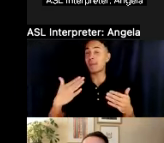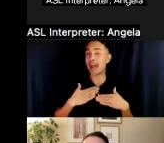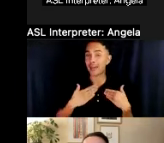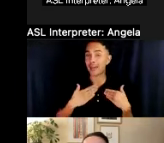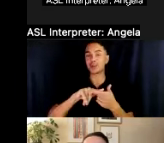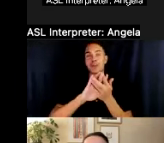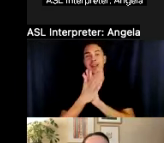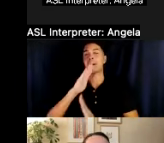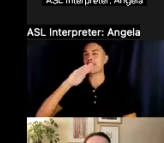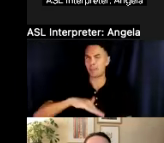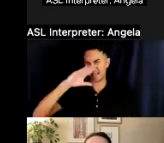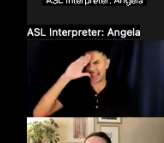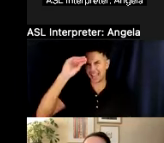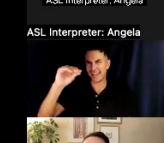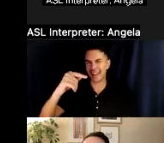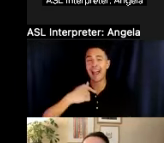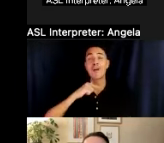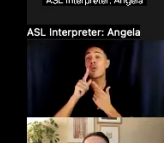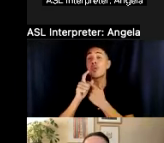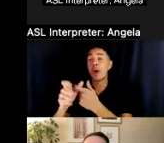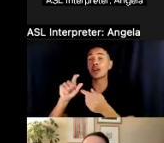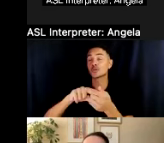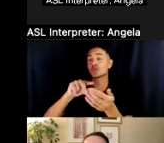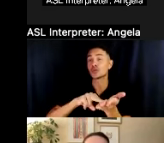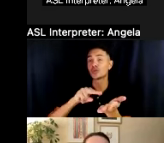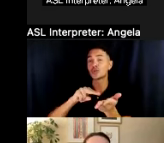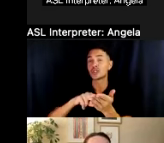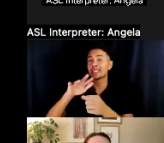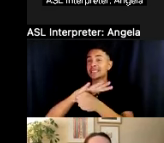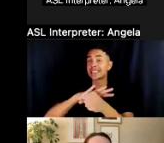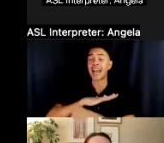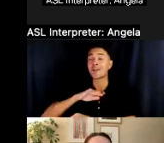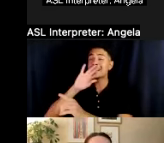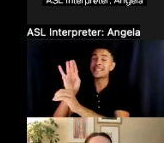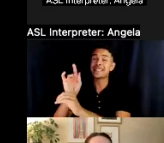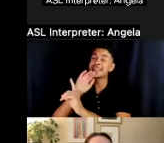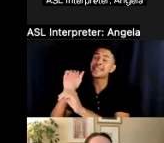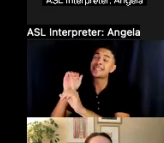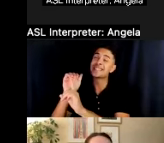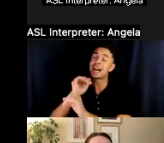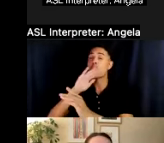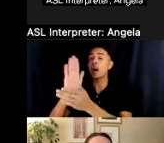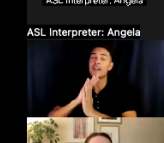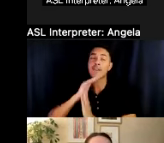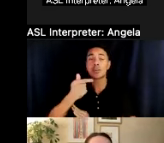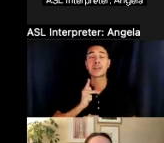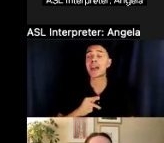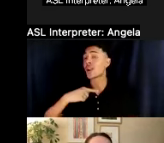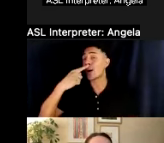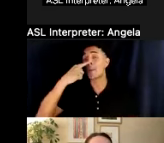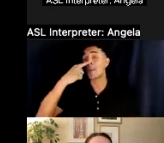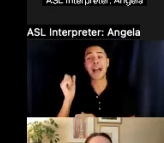guy. I'll run out to the nurse's station. I'll call for someone else. I don't mind piping up.